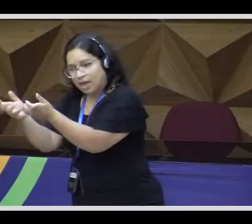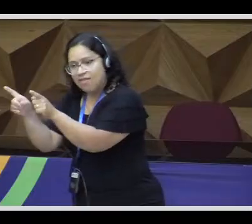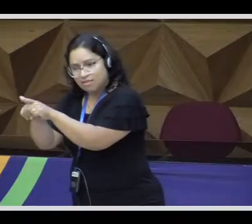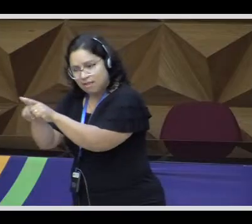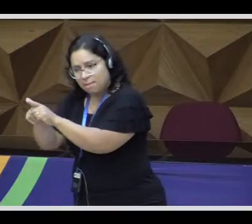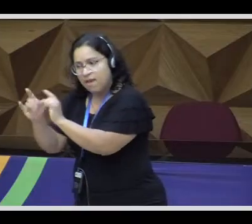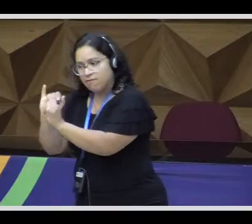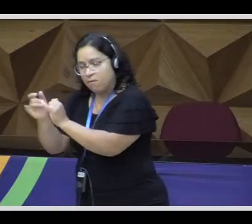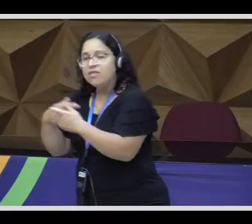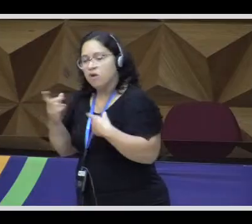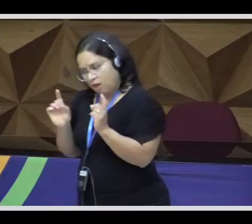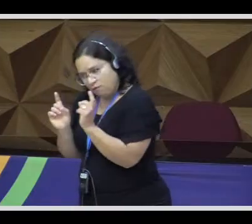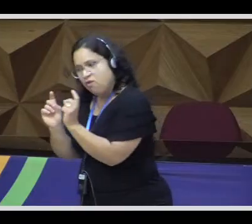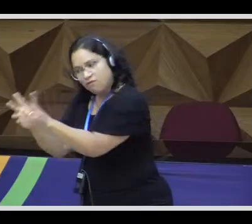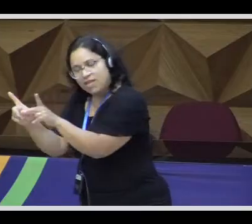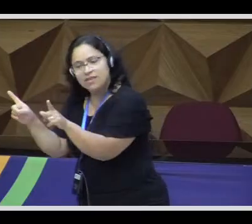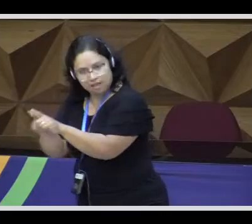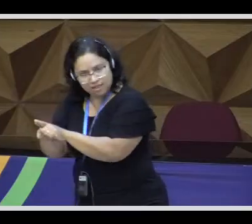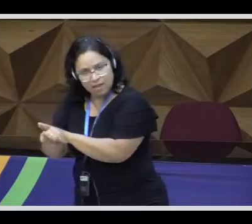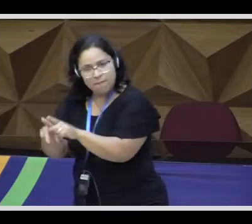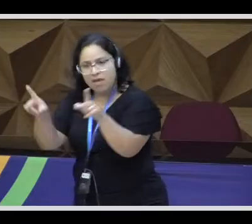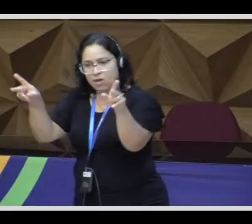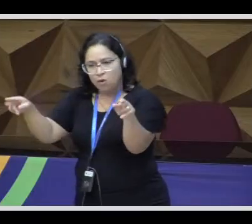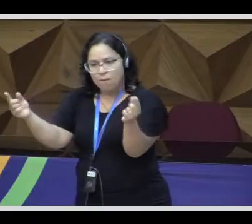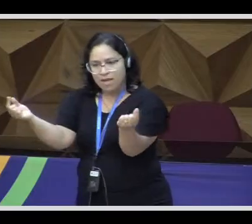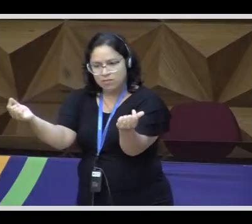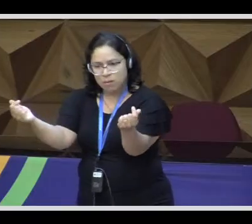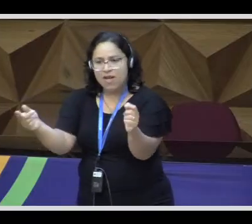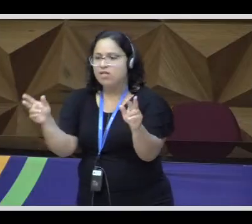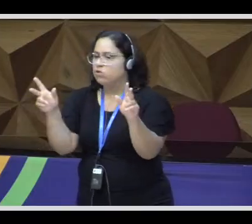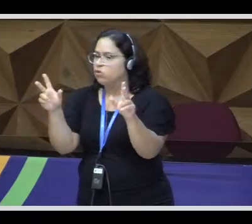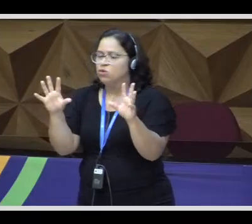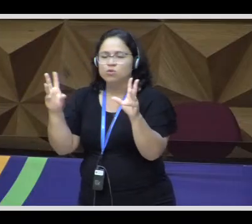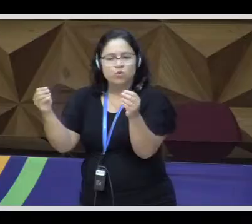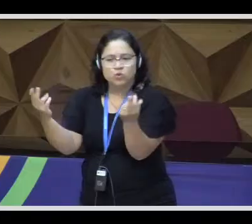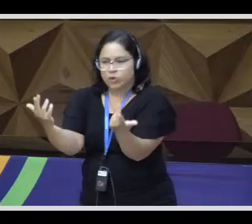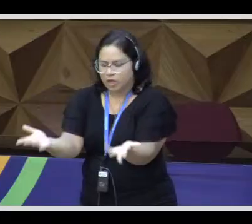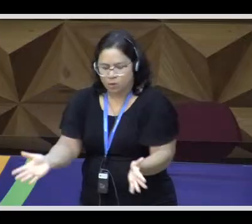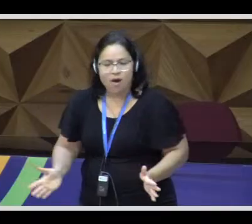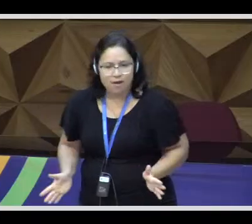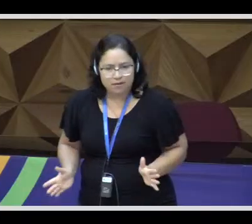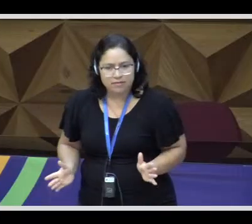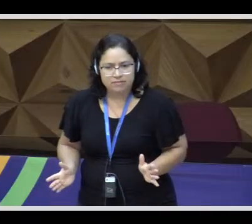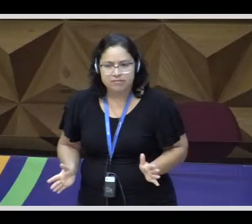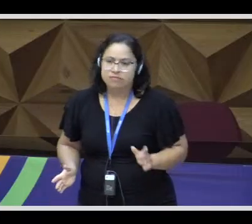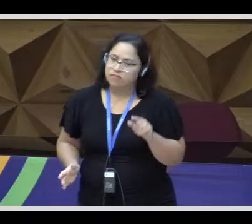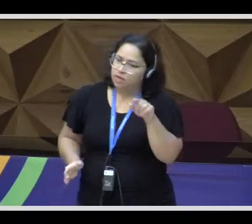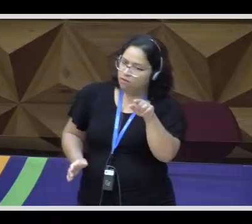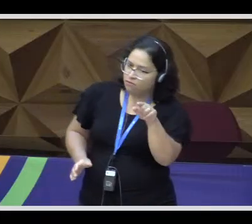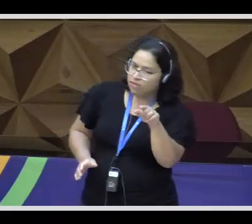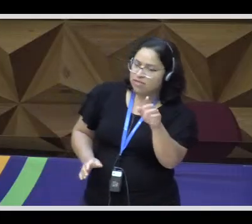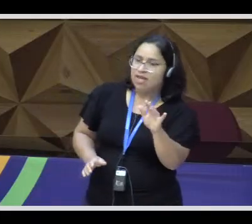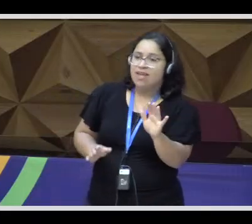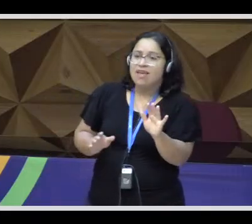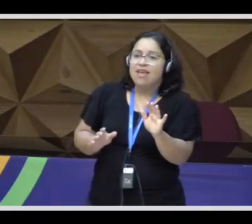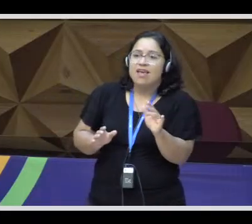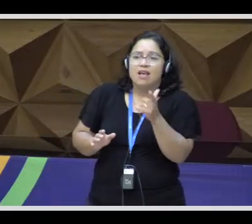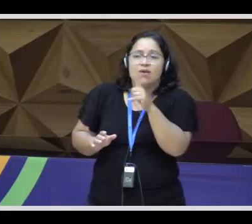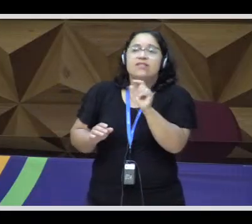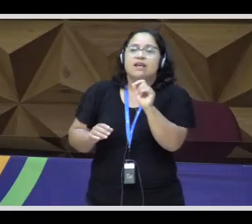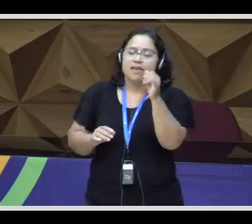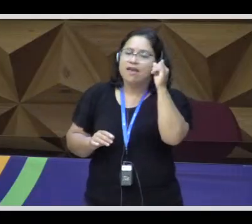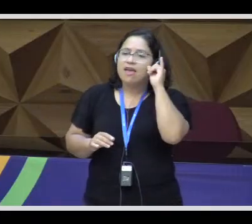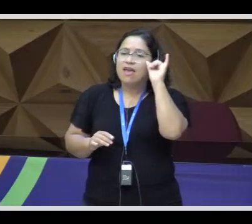them the same price, the same data, everything similar. You avoid to work